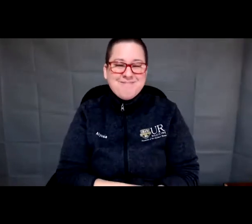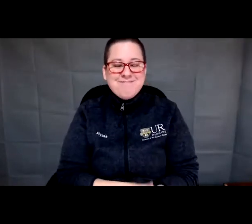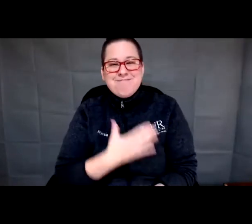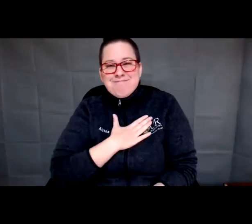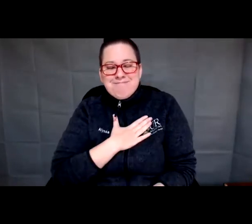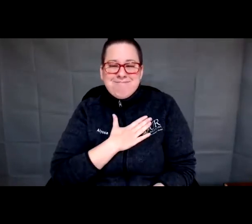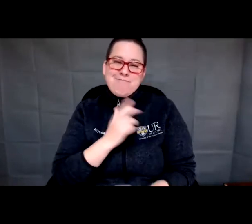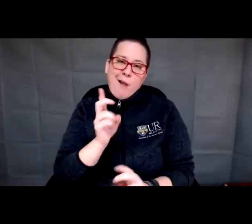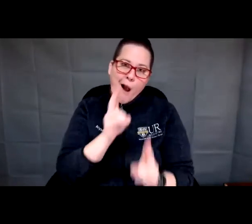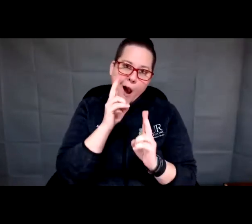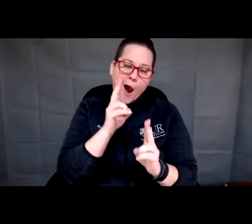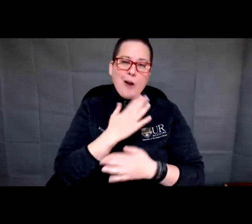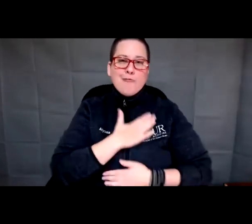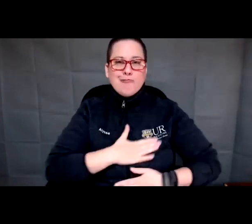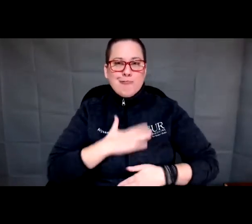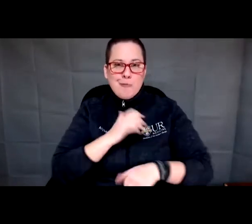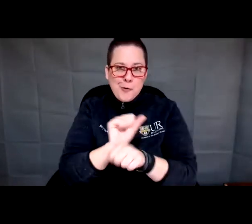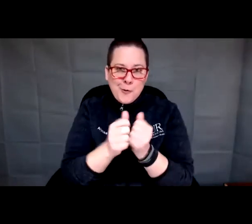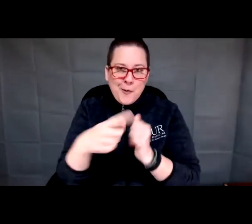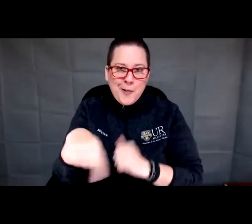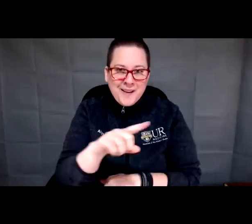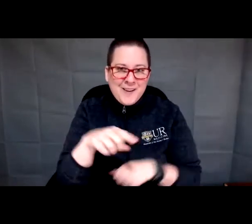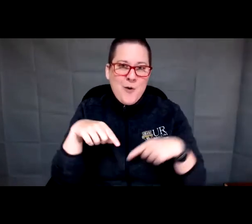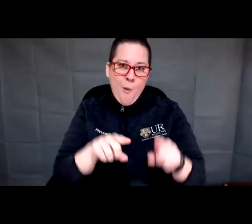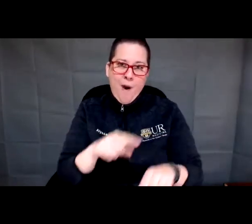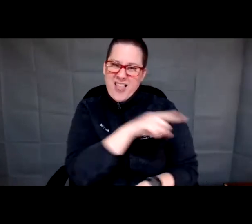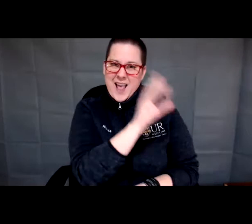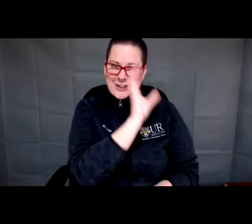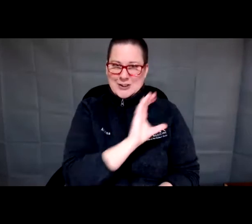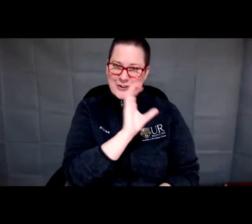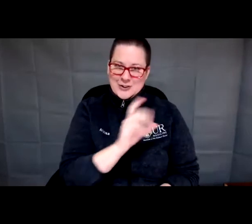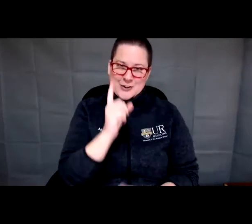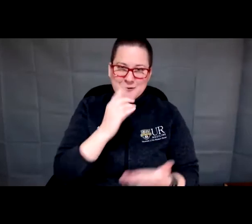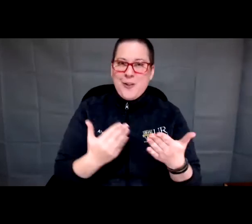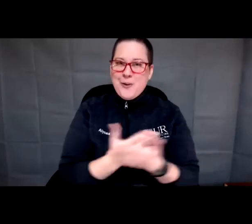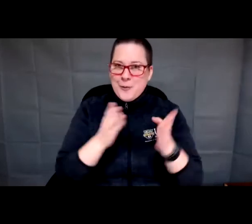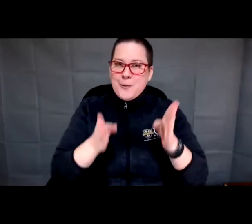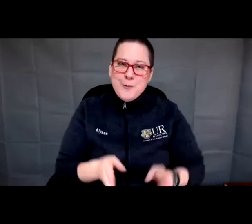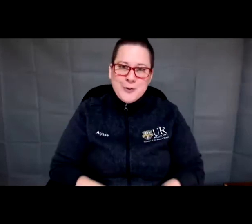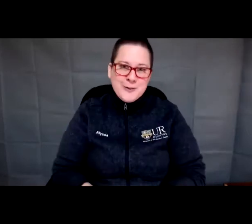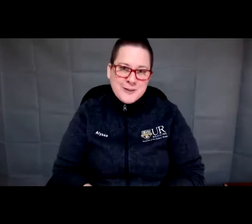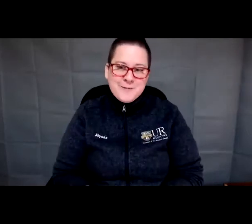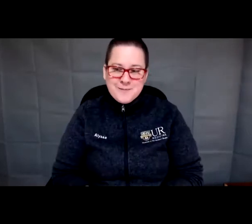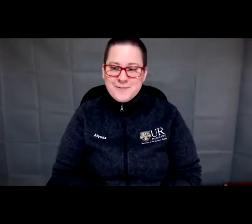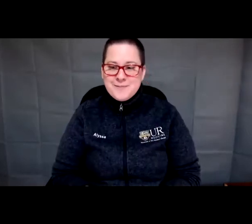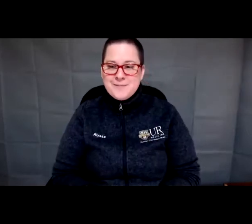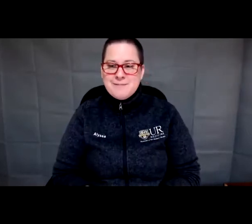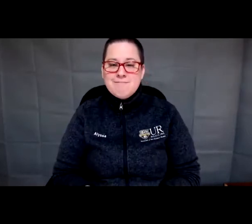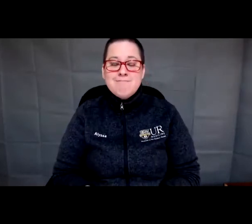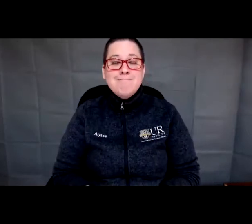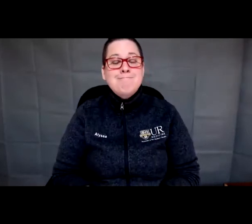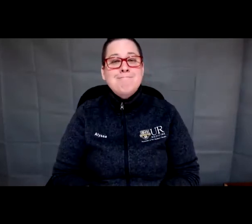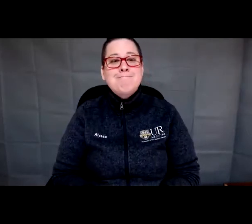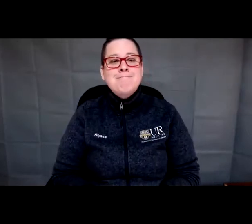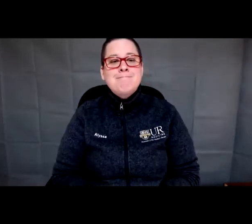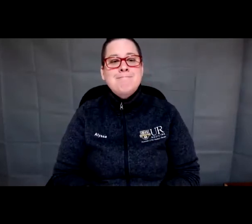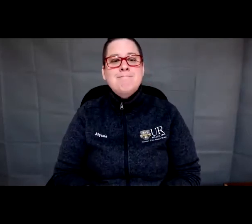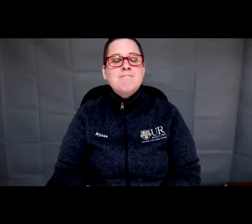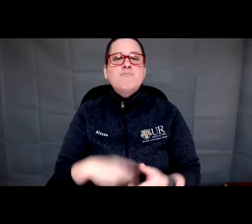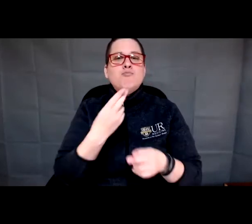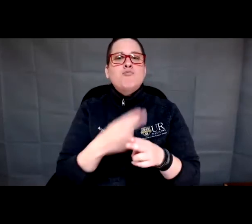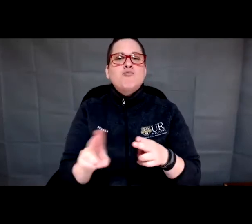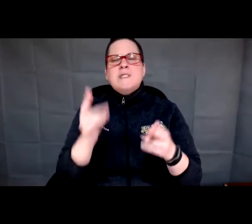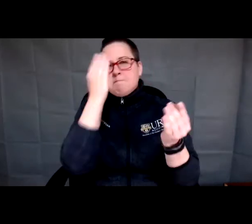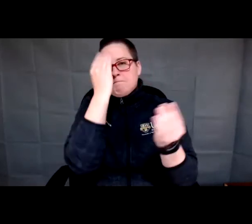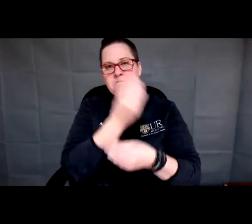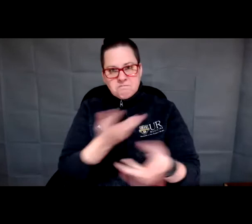my pleasure to do so while that search is underway. So just wanted to give you a brief